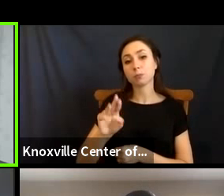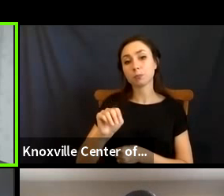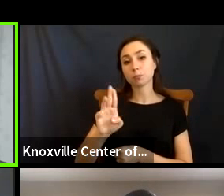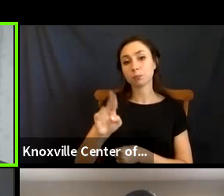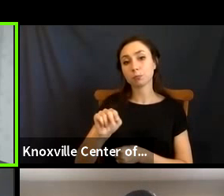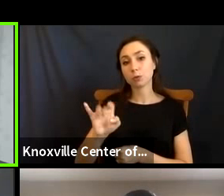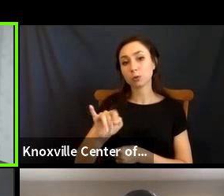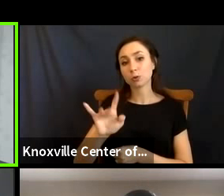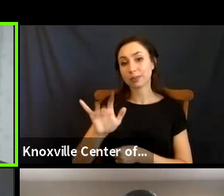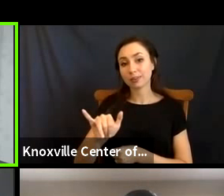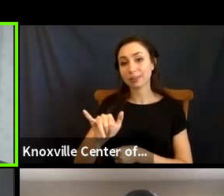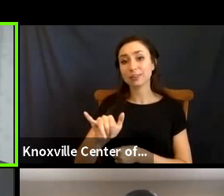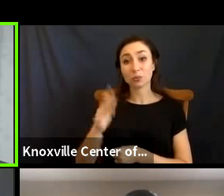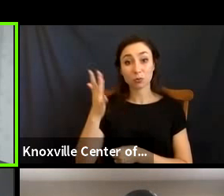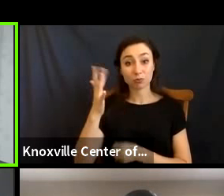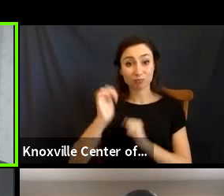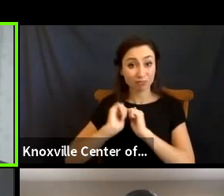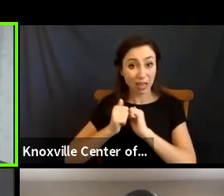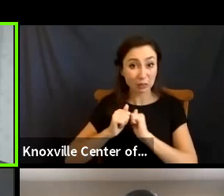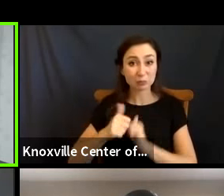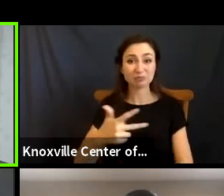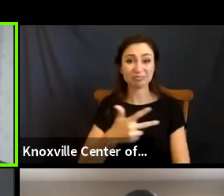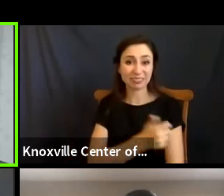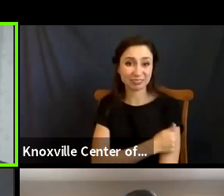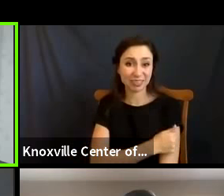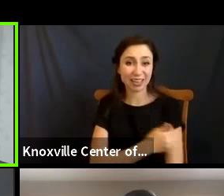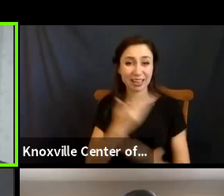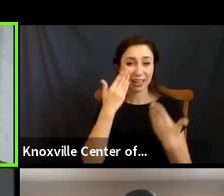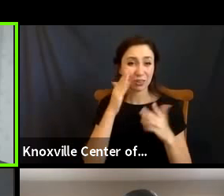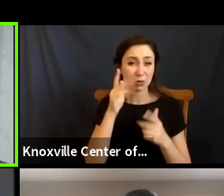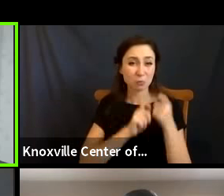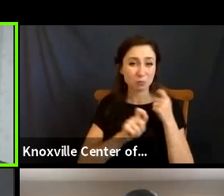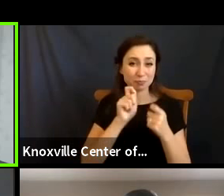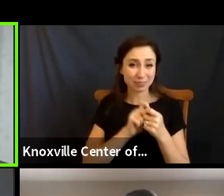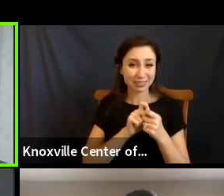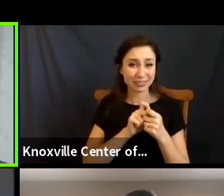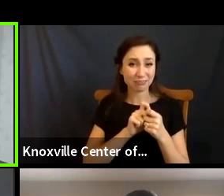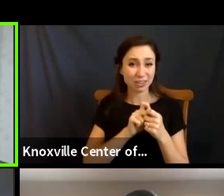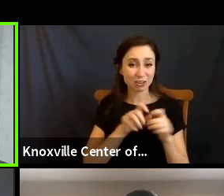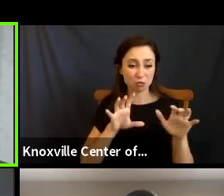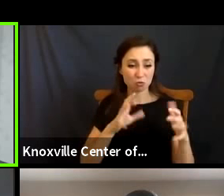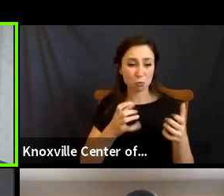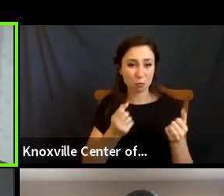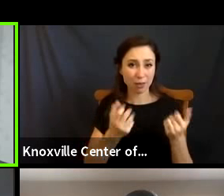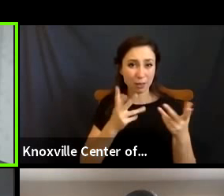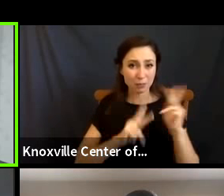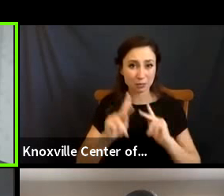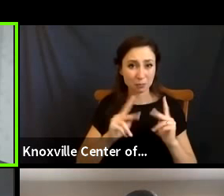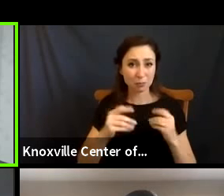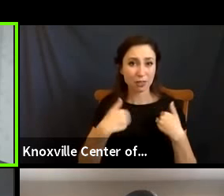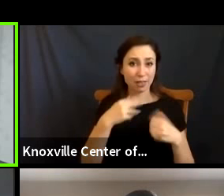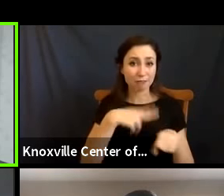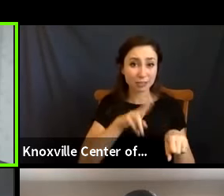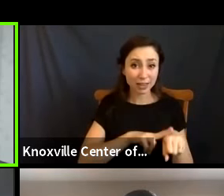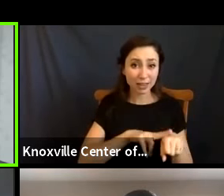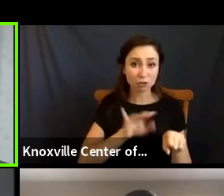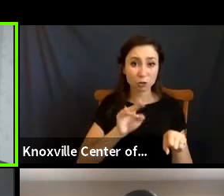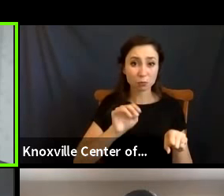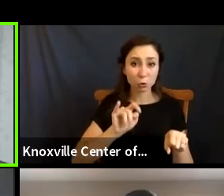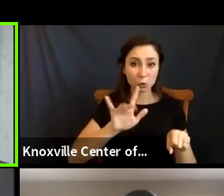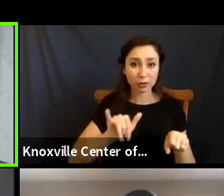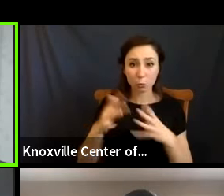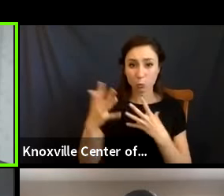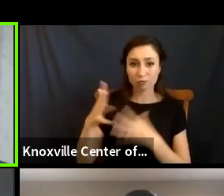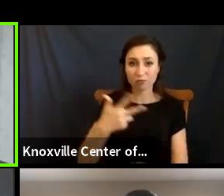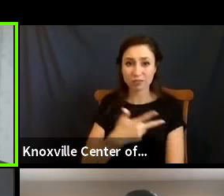I don't know the exact percentage of the population that needs to either be vaccinated or have natural immunity to a disease for us to achieve herd